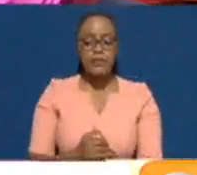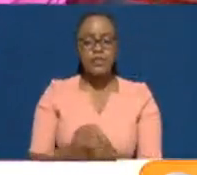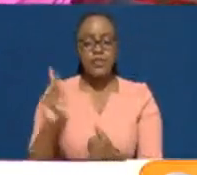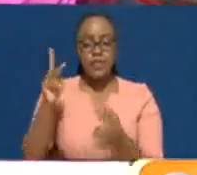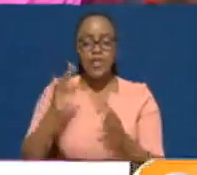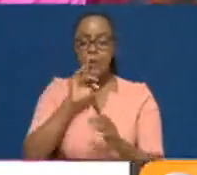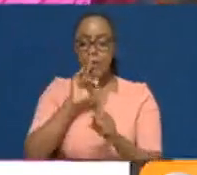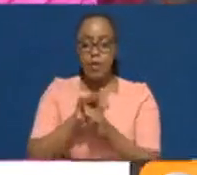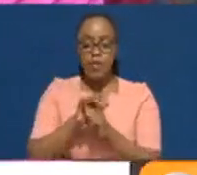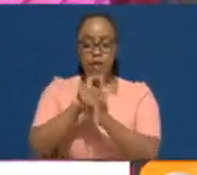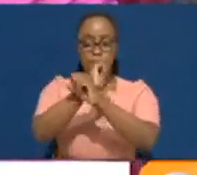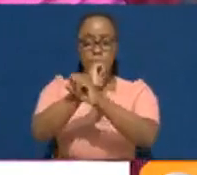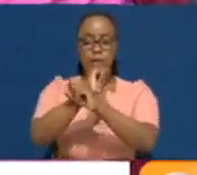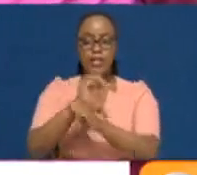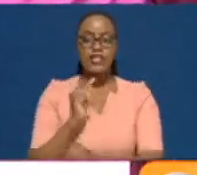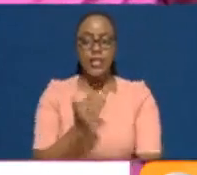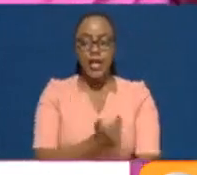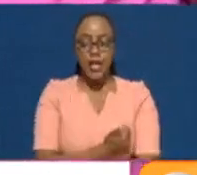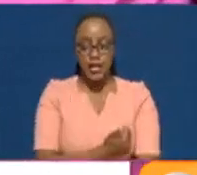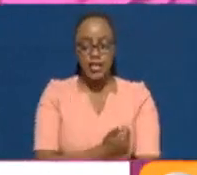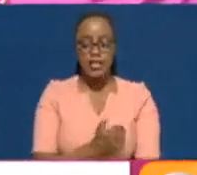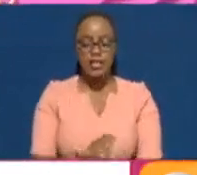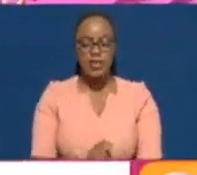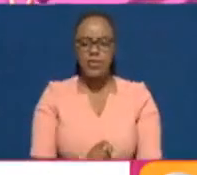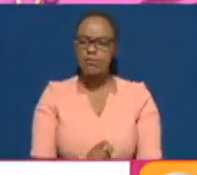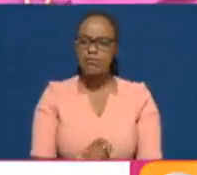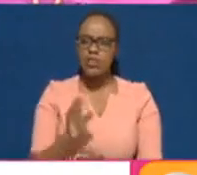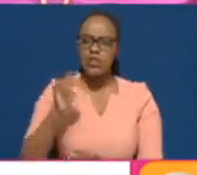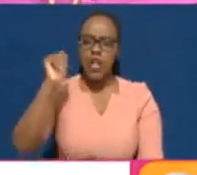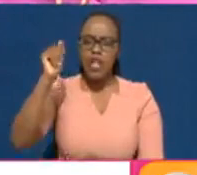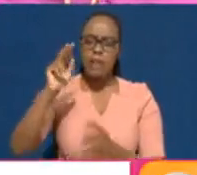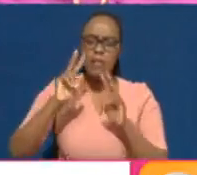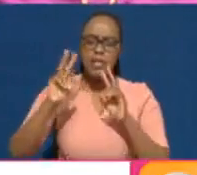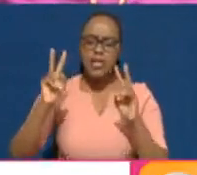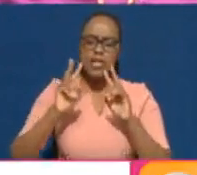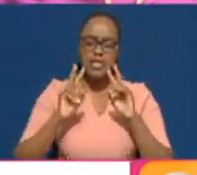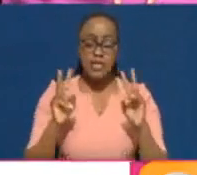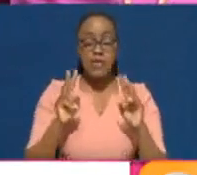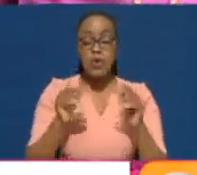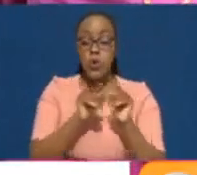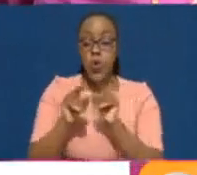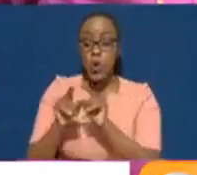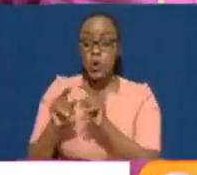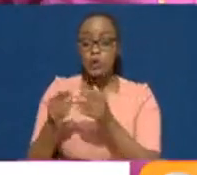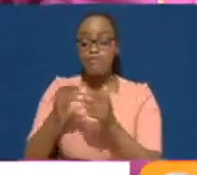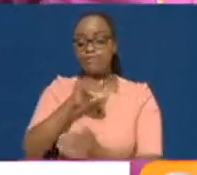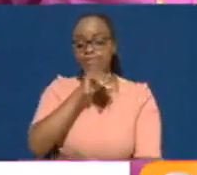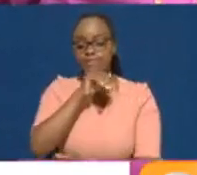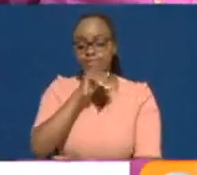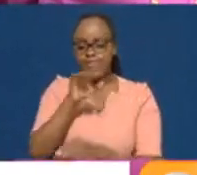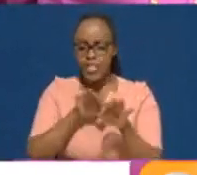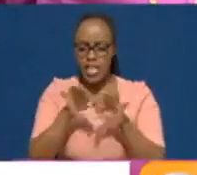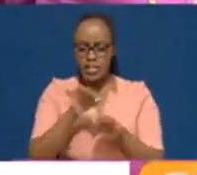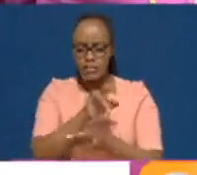reassuring and protect us from mischief, Ya Rabbi. O Allah, you are peace and from Kinara wa Azimio Raila Odinga